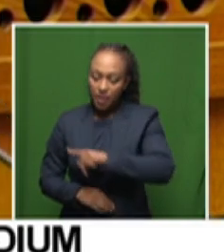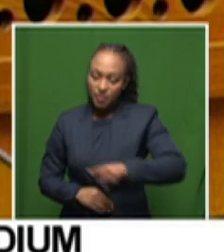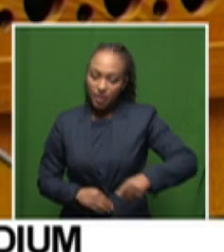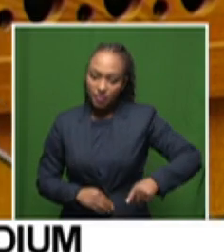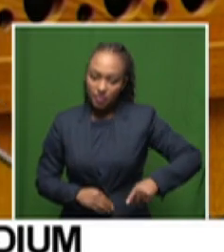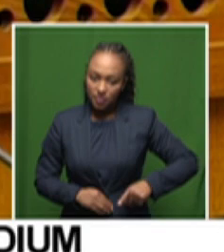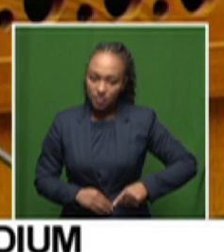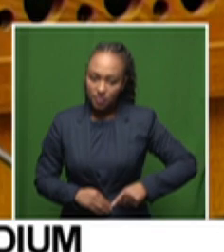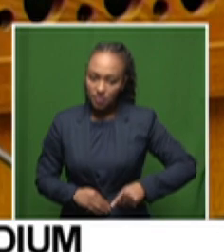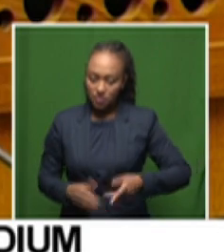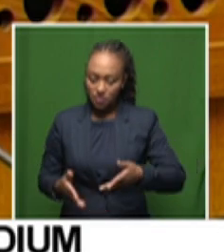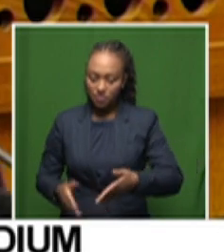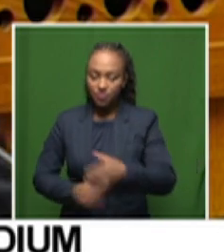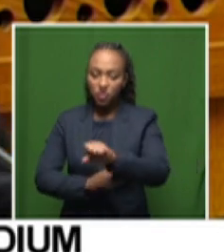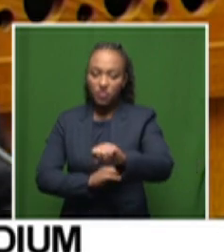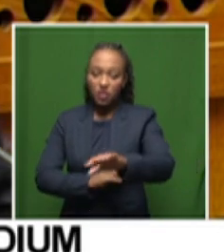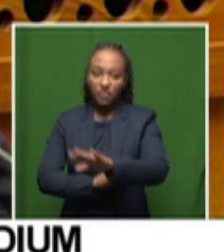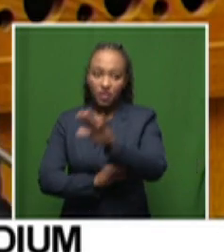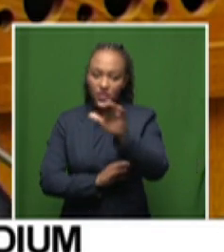President of the Republic of South Africa,